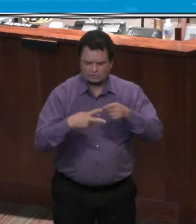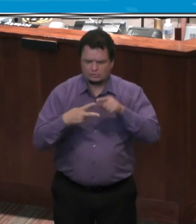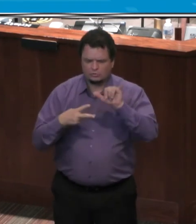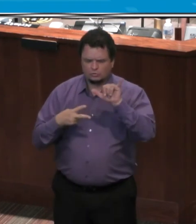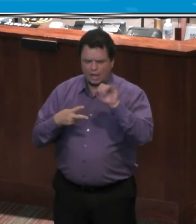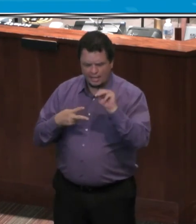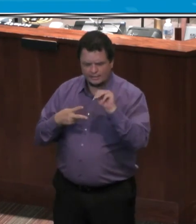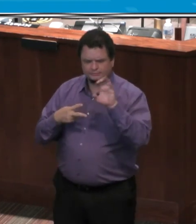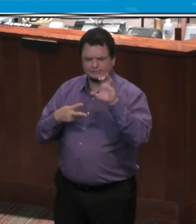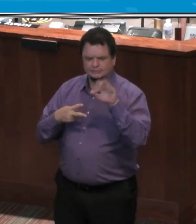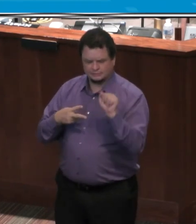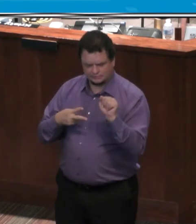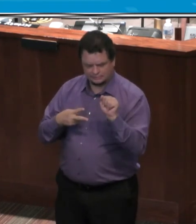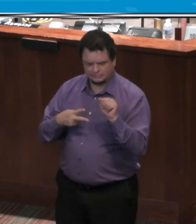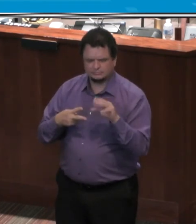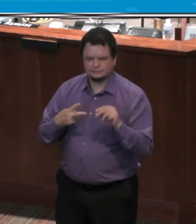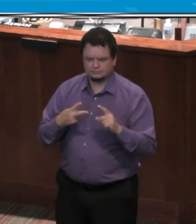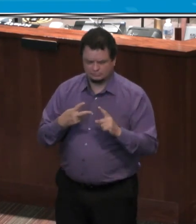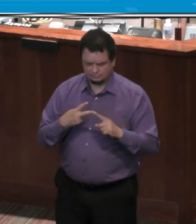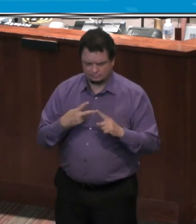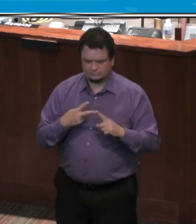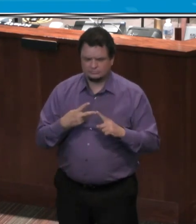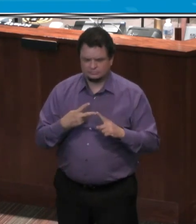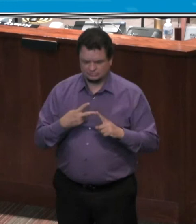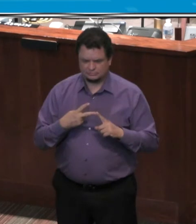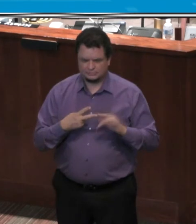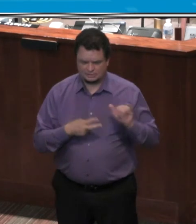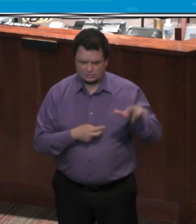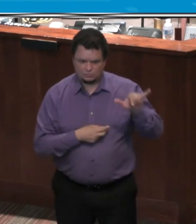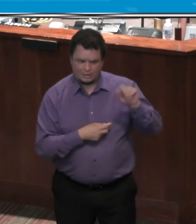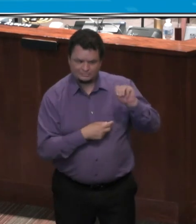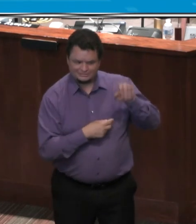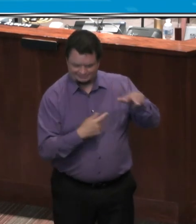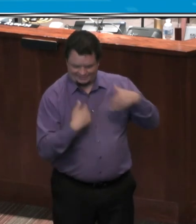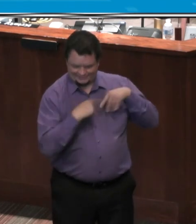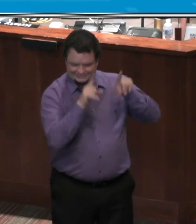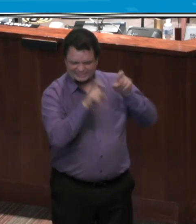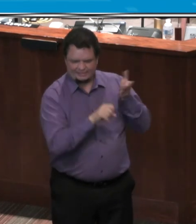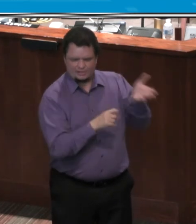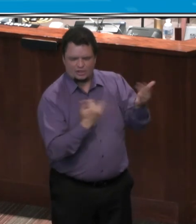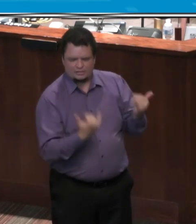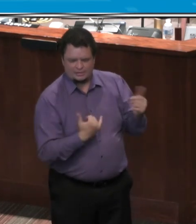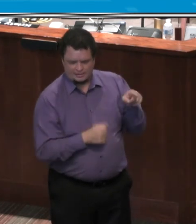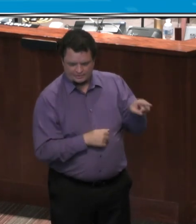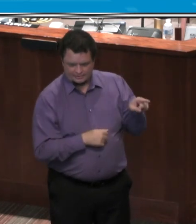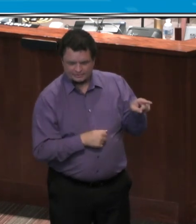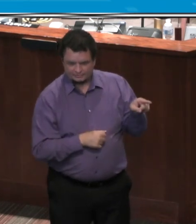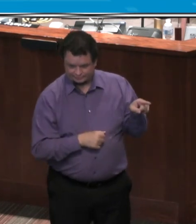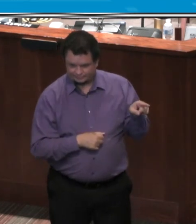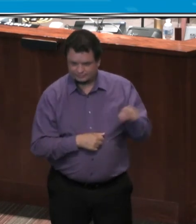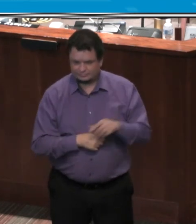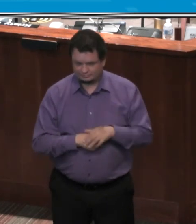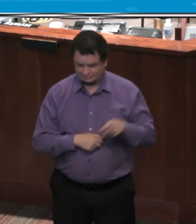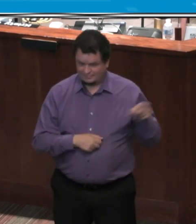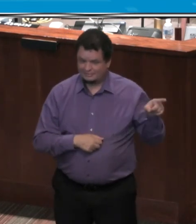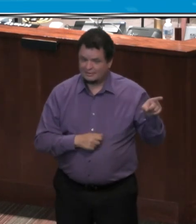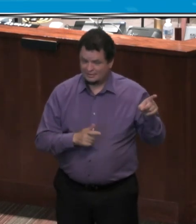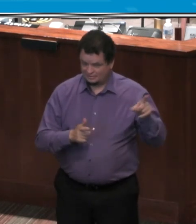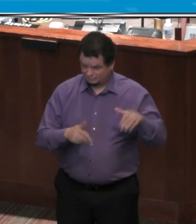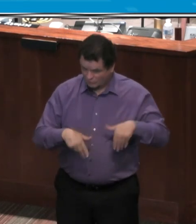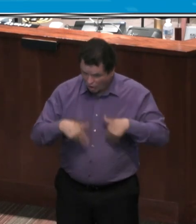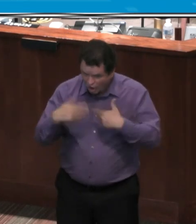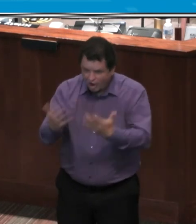a collaboration that happened during the time that they were offering a food drive at that site on Mondays.